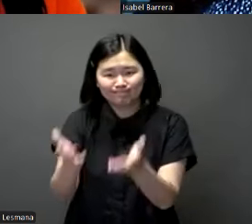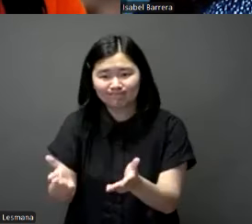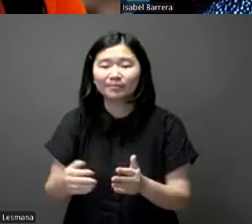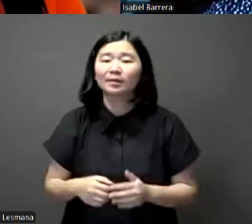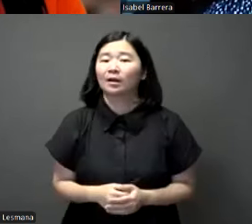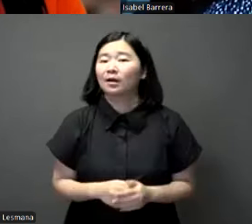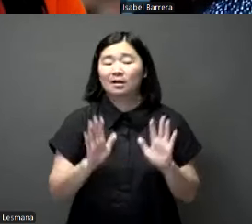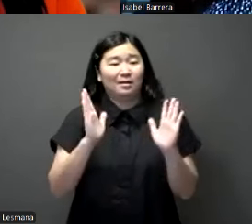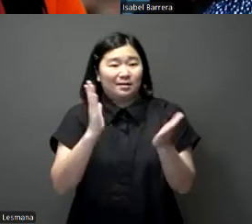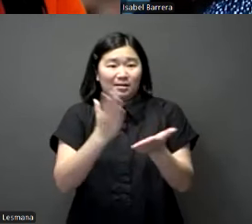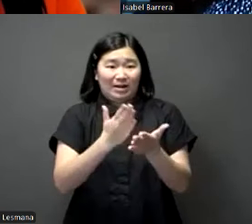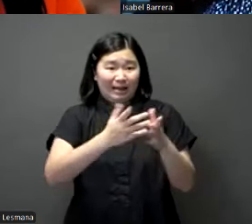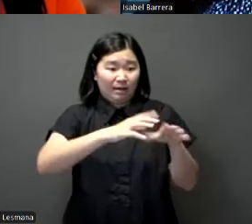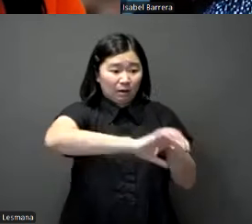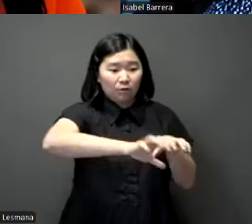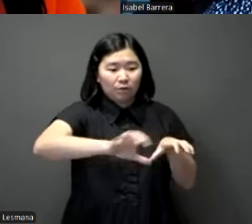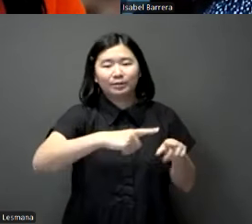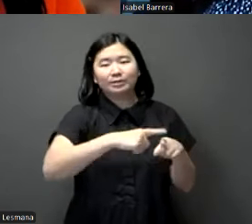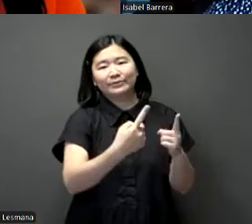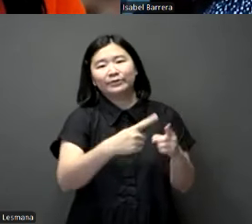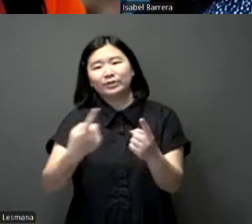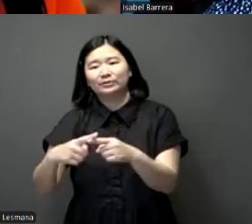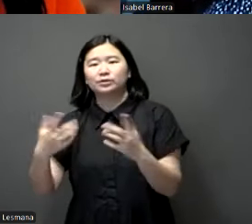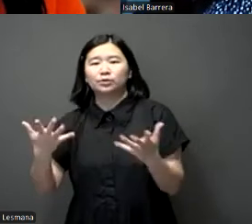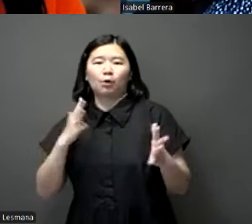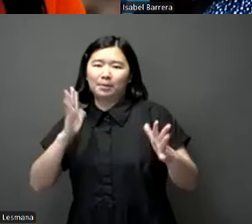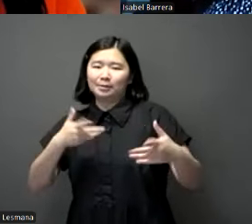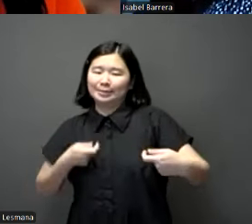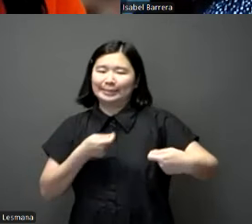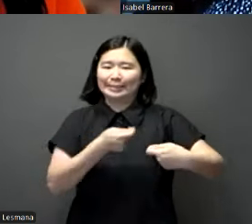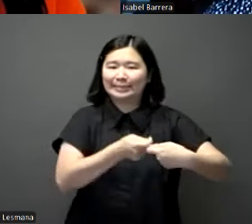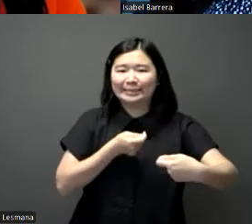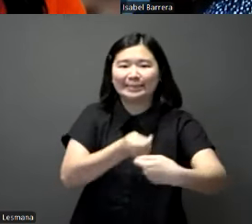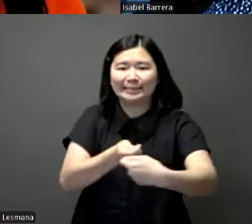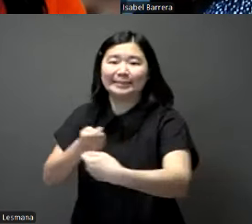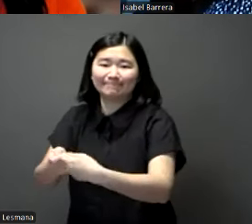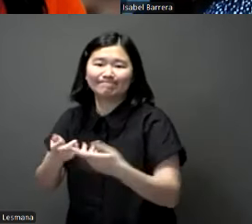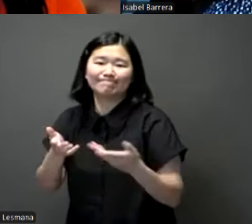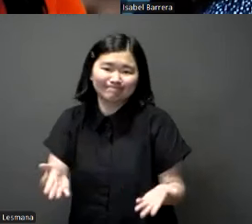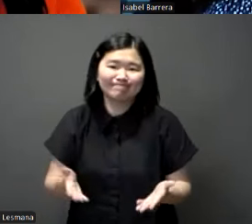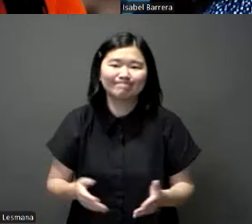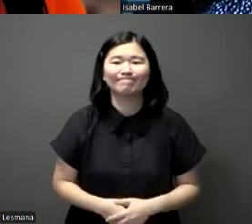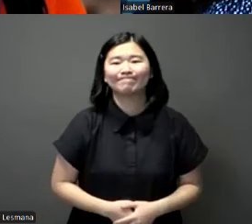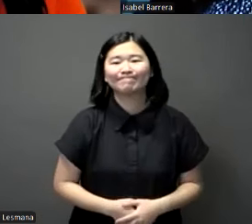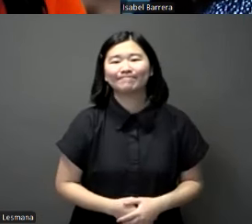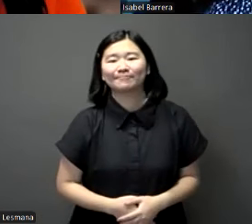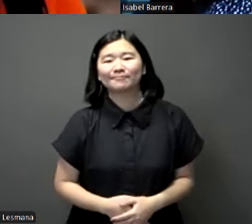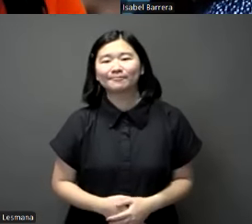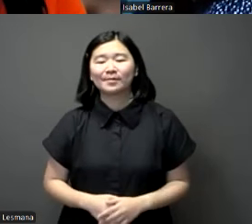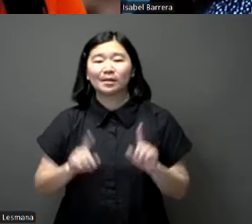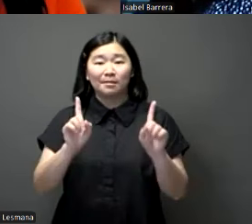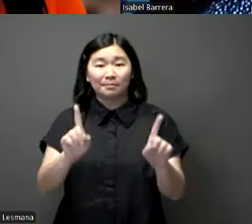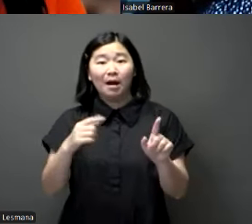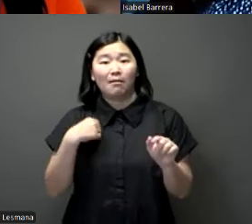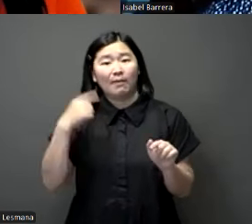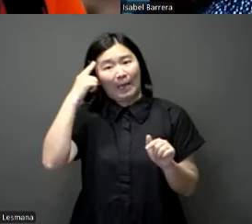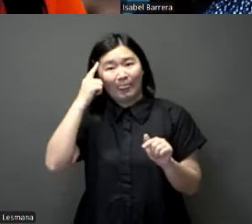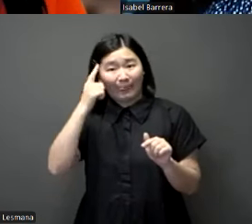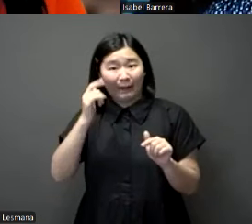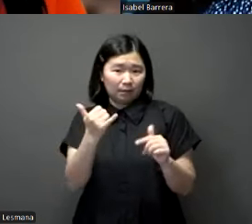types of diseases. But maybe Gina, you could talk about what type of access is happening in Chile. Thank you,